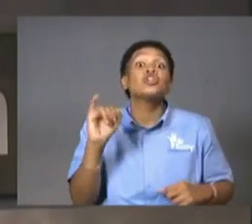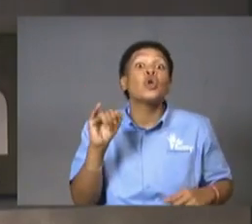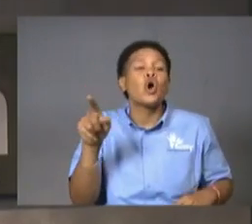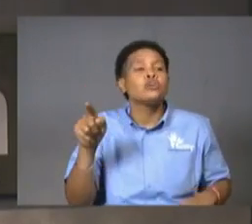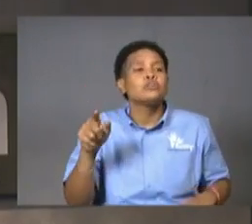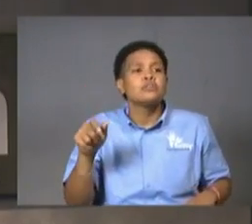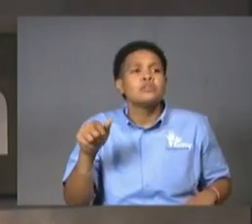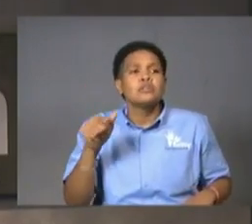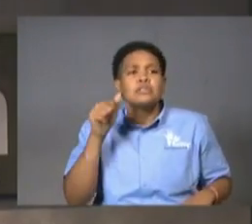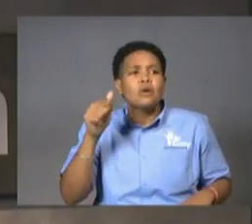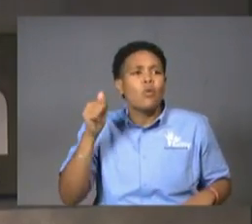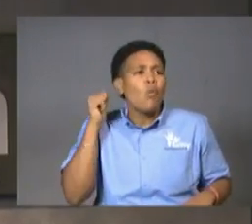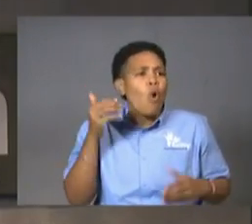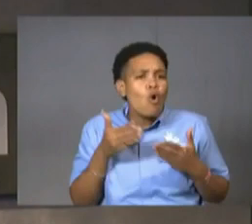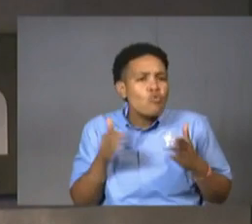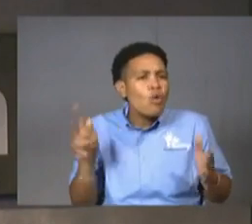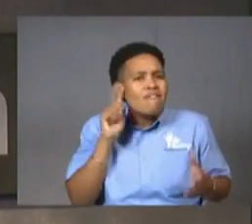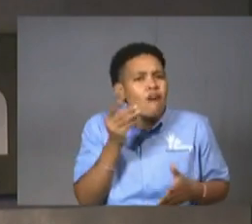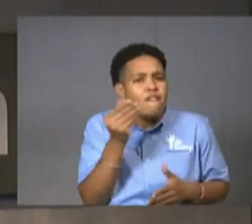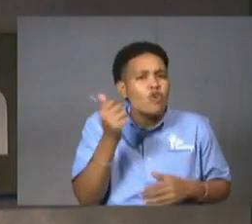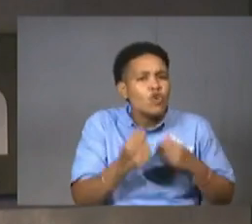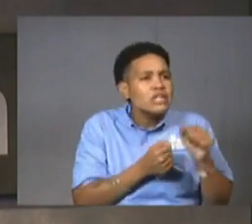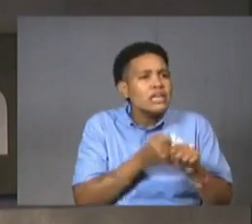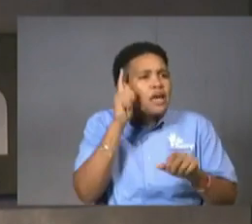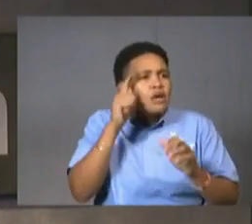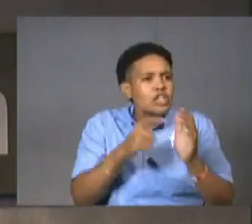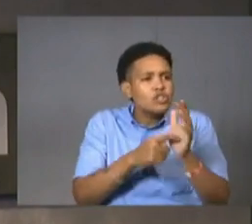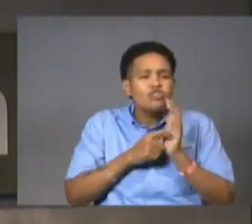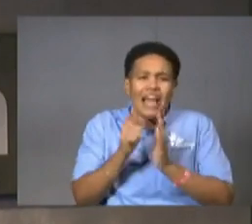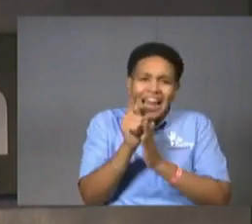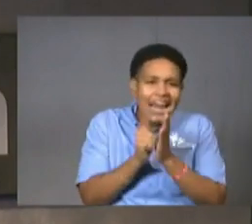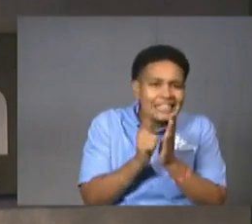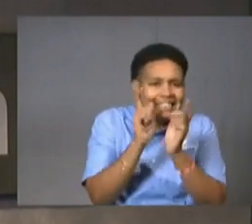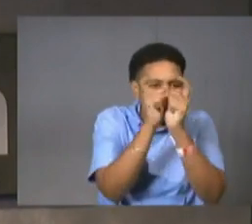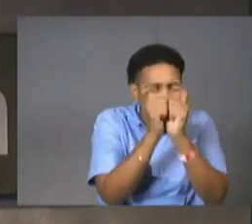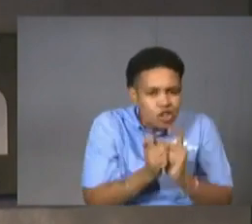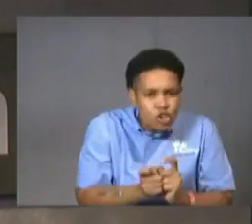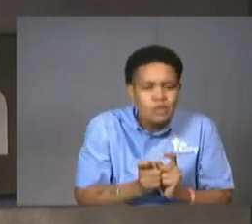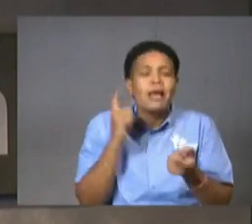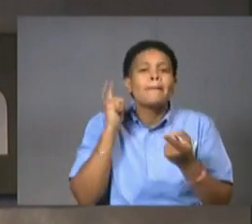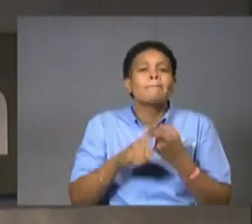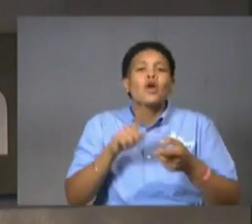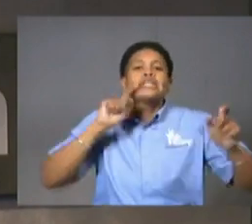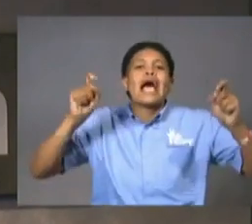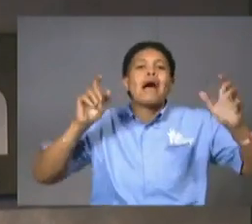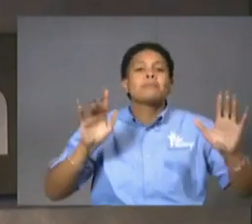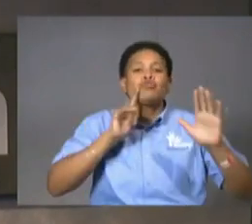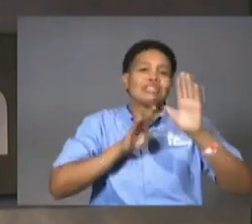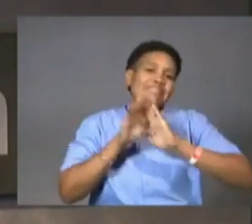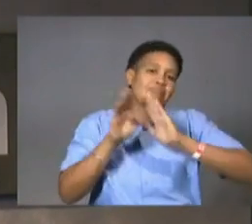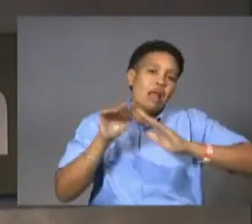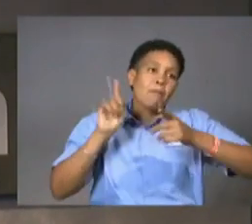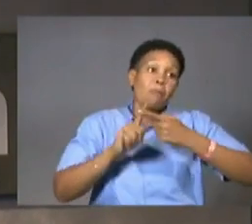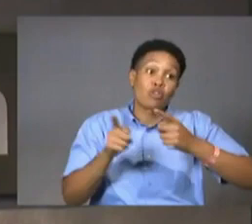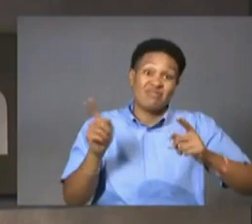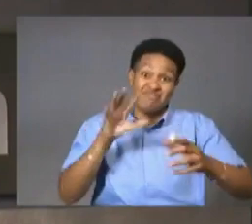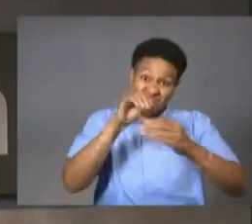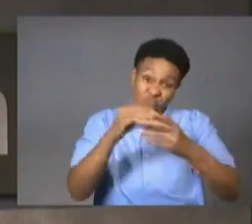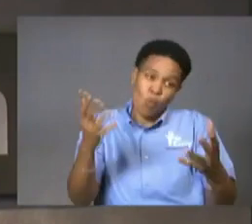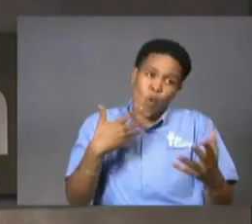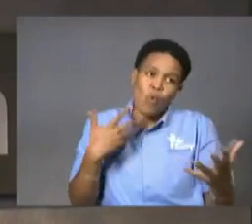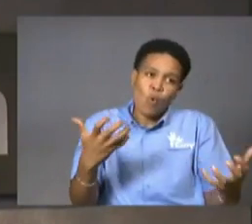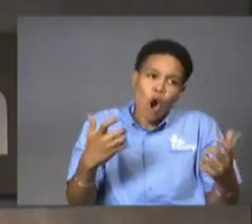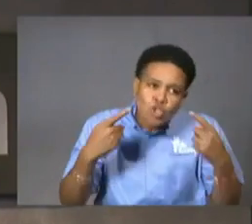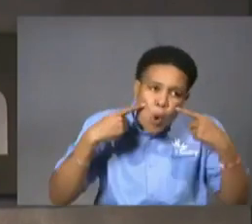capable of being rolled out for a couple of years because it requires legislation and administrative development, but it is part of what we want to